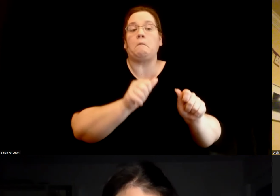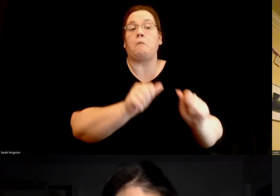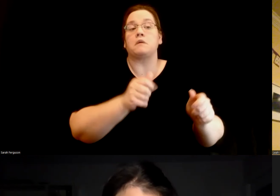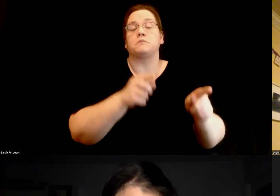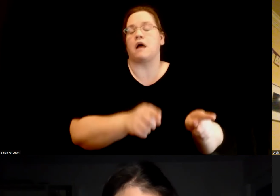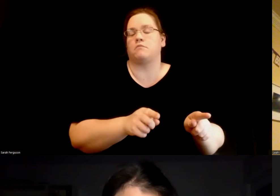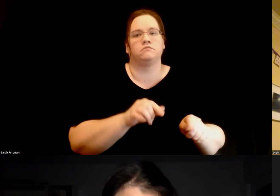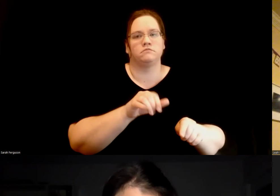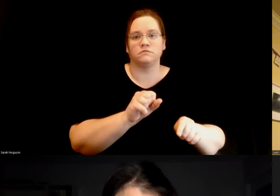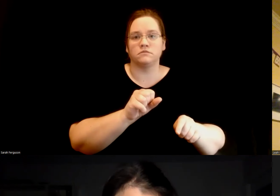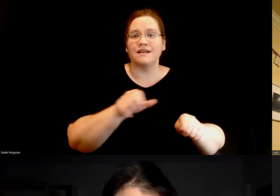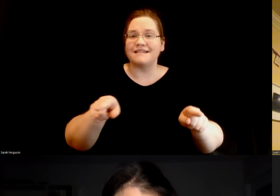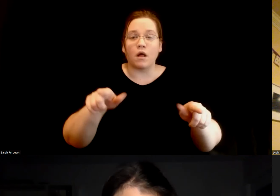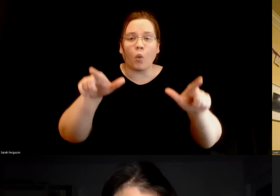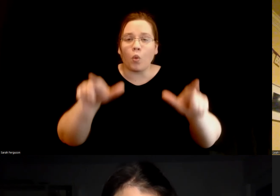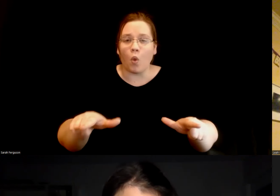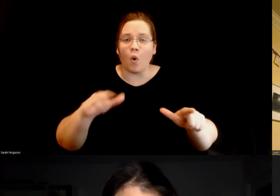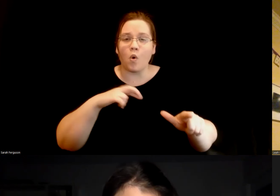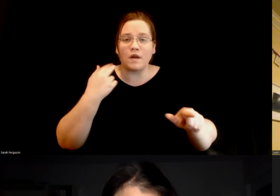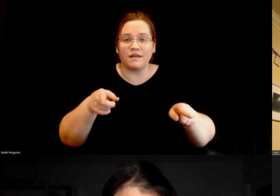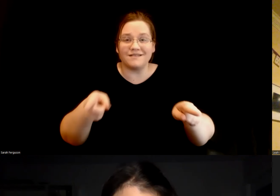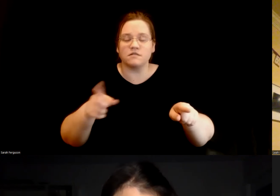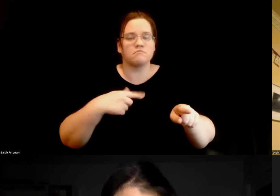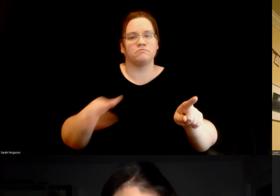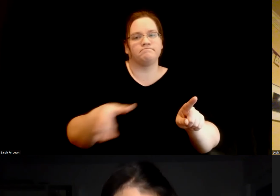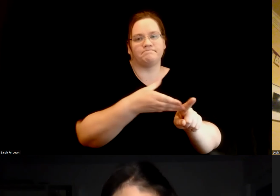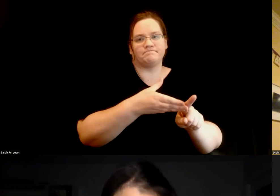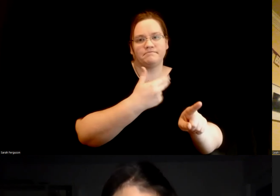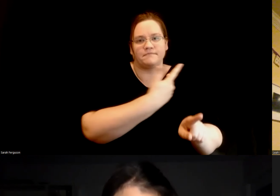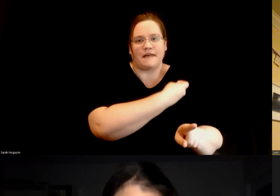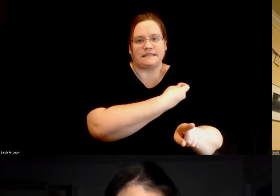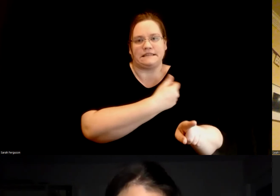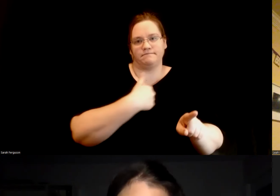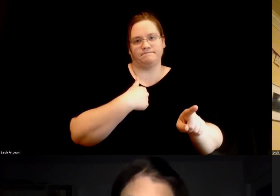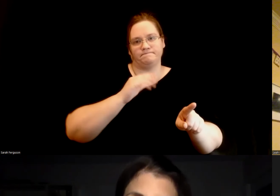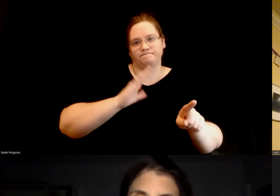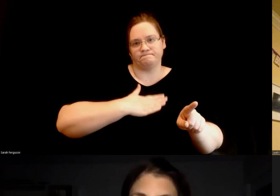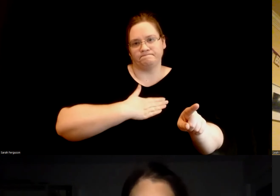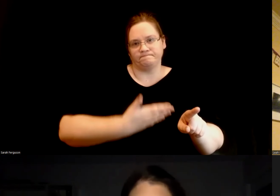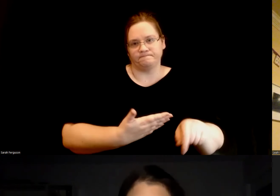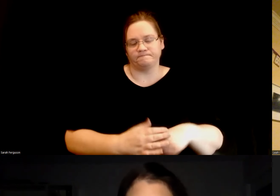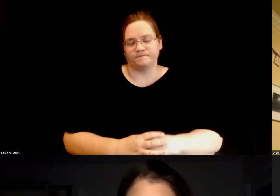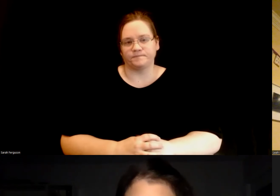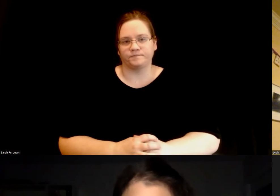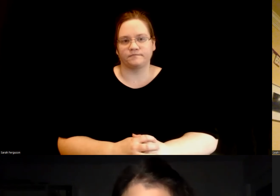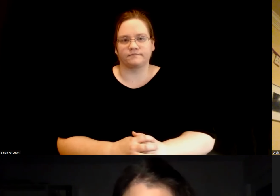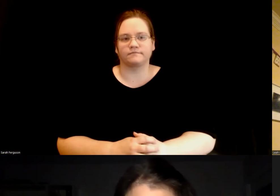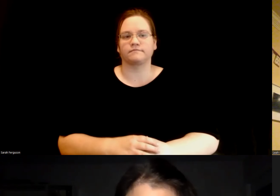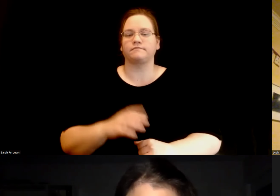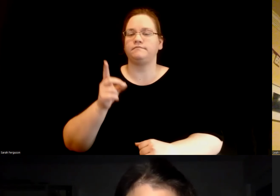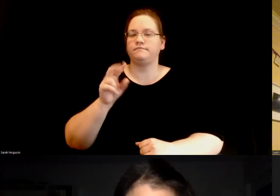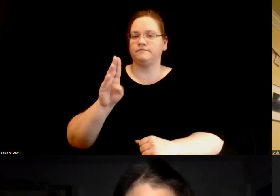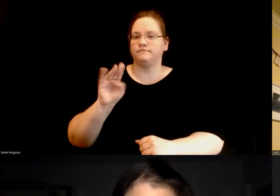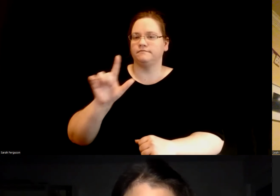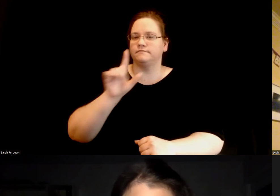Yes, both low risk situations, but I would pick the vaccine. So. And I would add